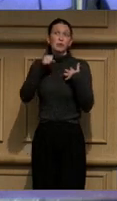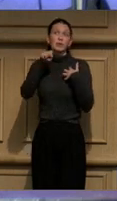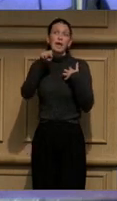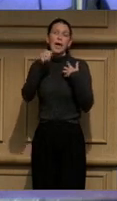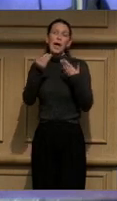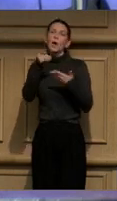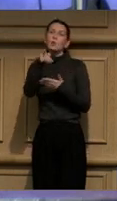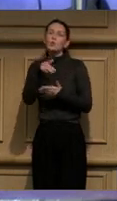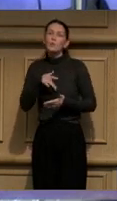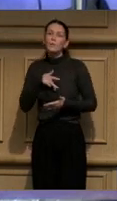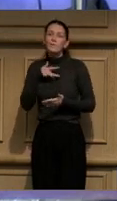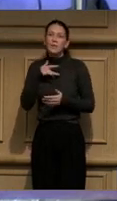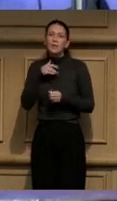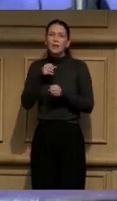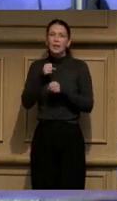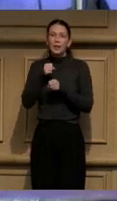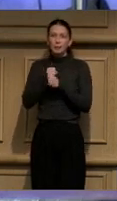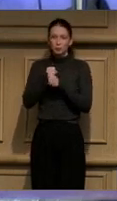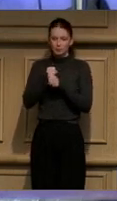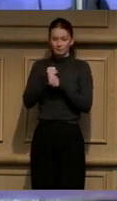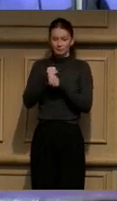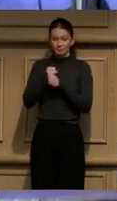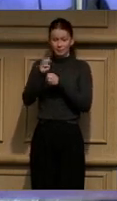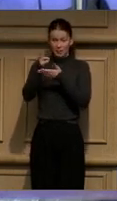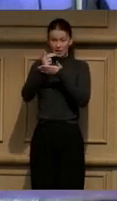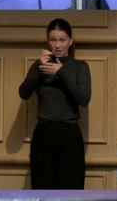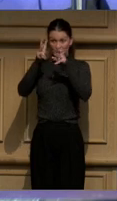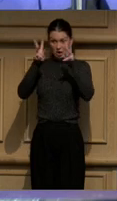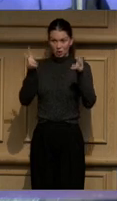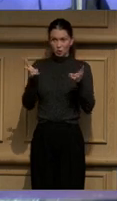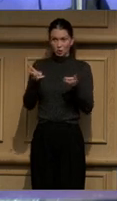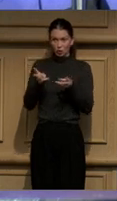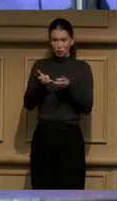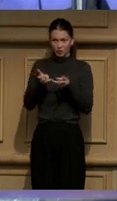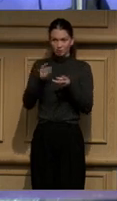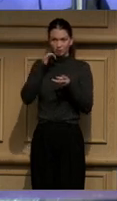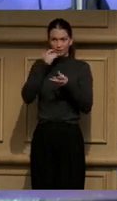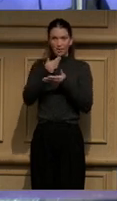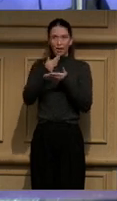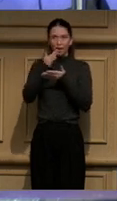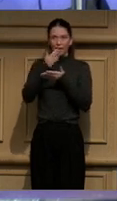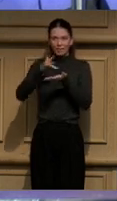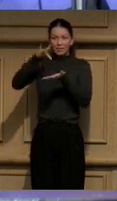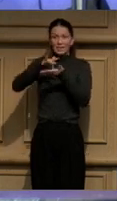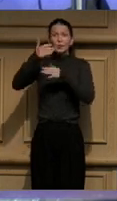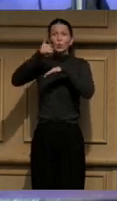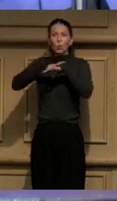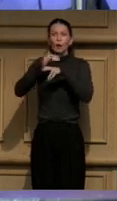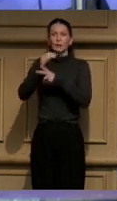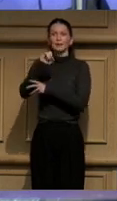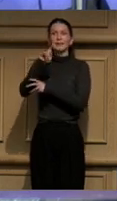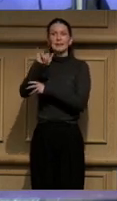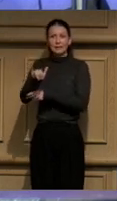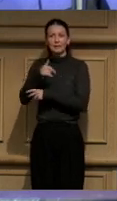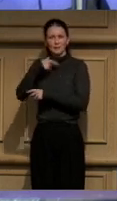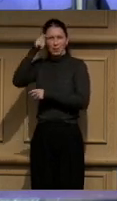about kind of centering the art world in city spaces, and then thinking about like rural artists. Could you